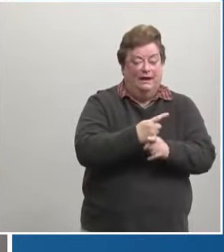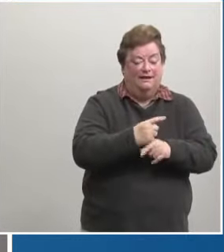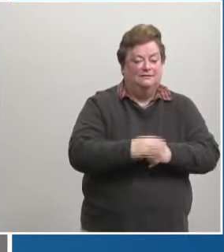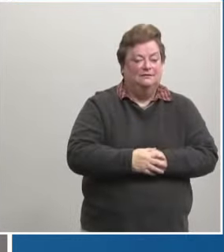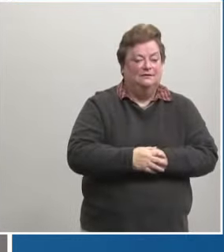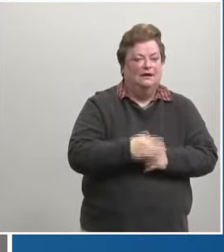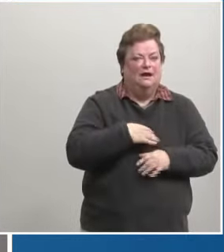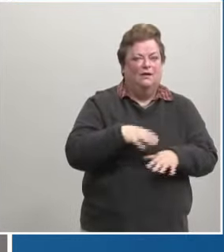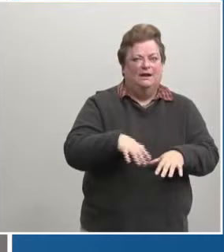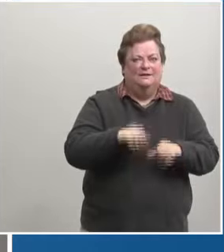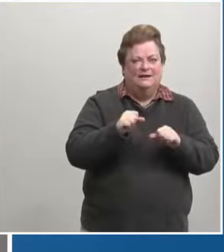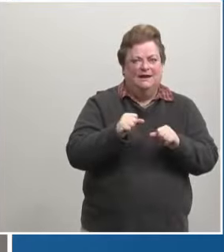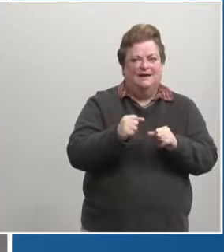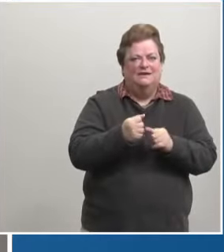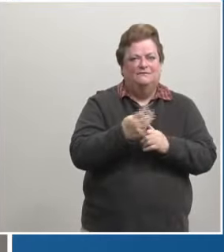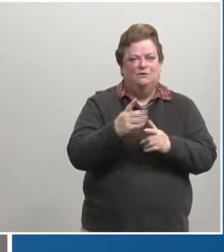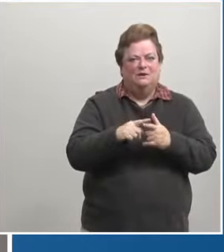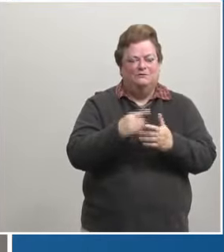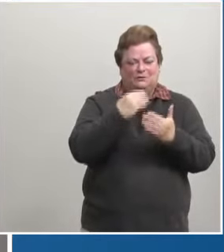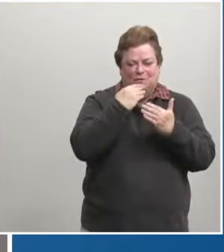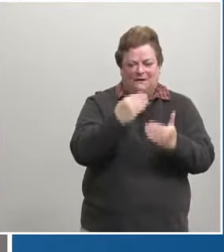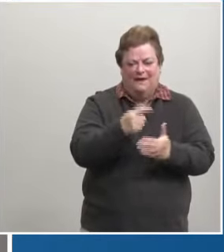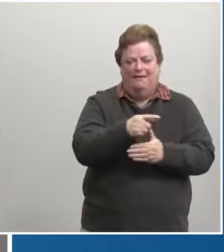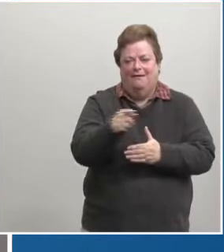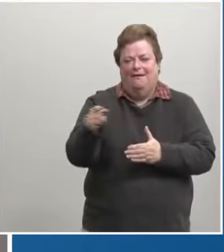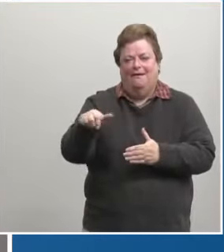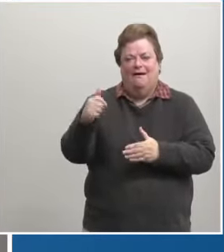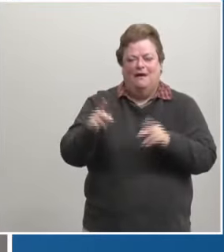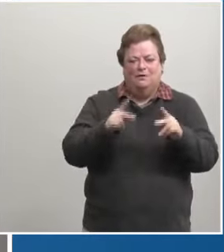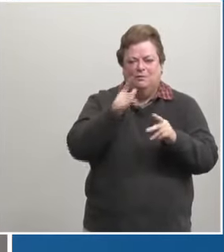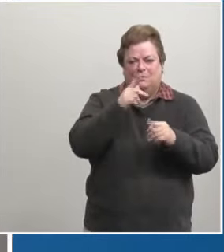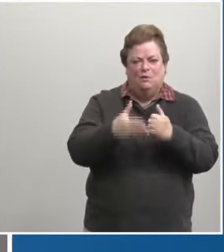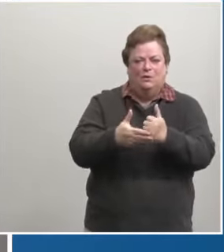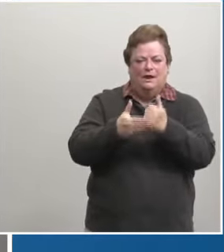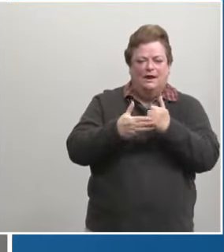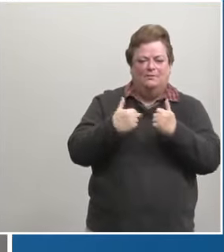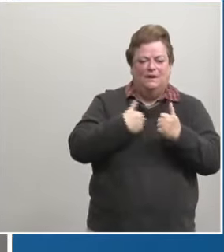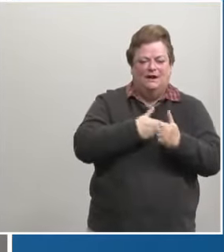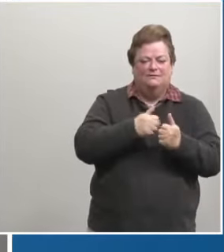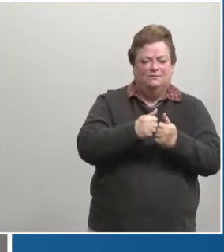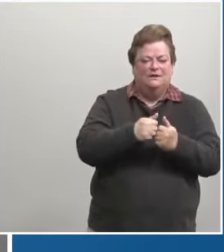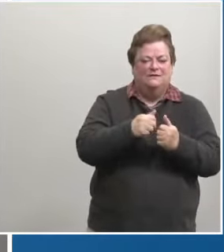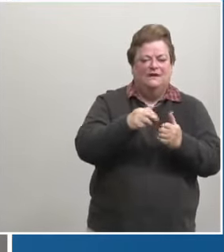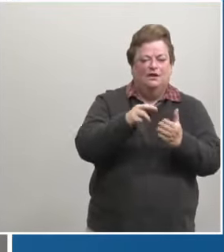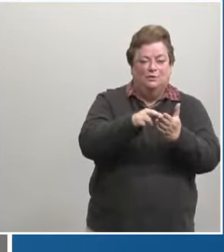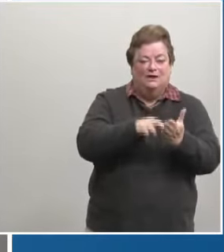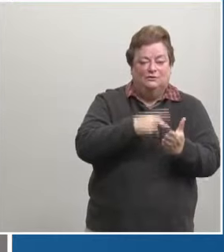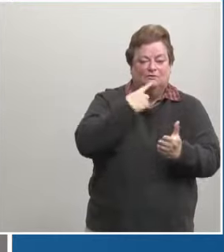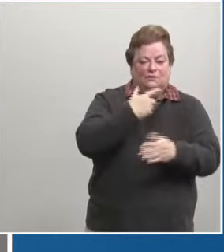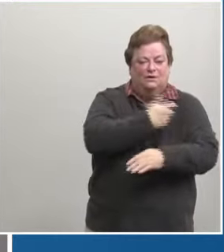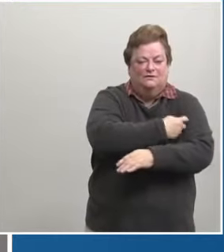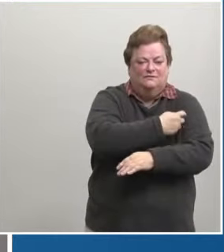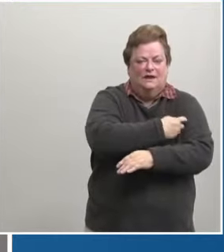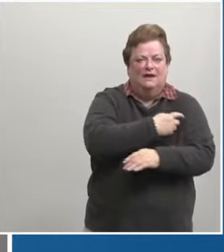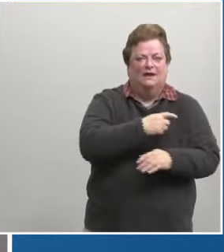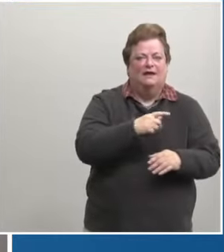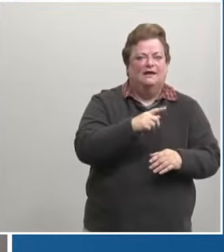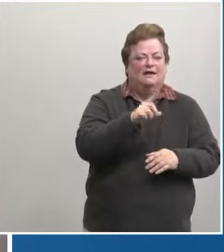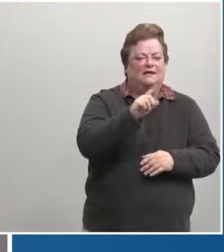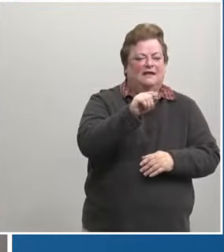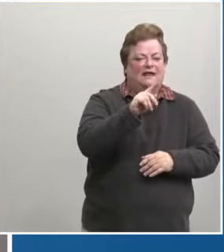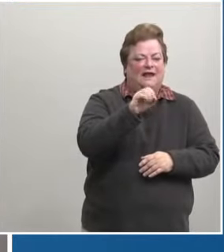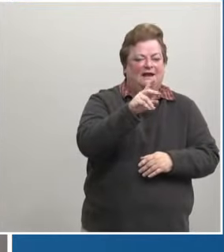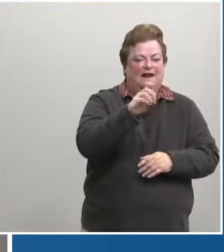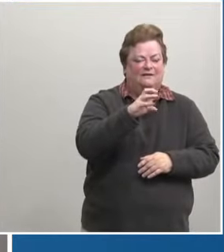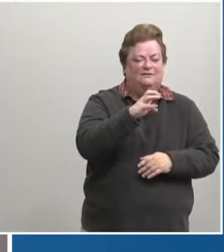few moments to thank a number of other folks who are helping us with our vaccine registry, and that includes the Lancaster County